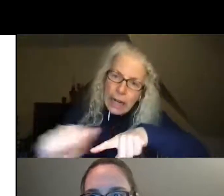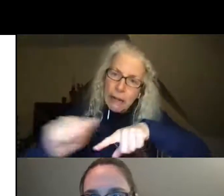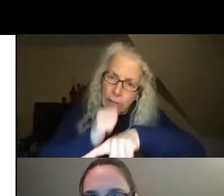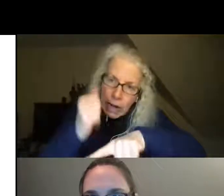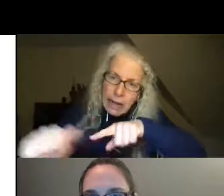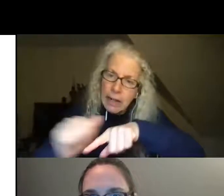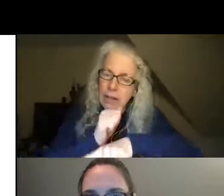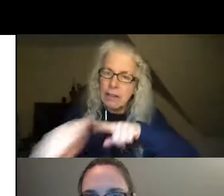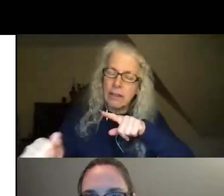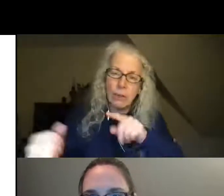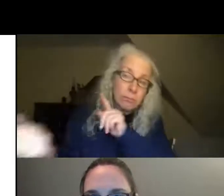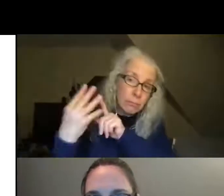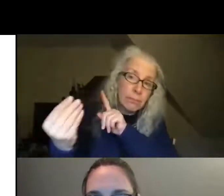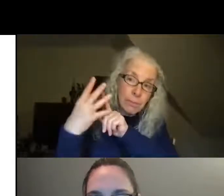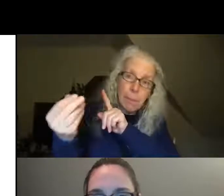sure that we're using it